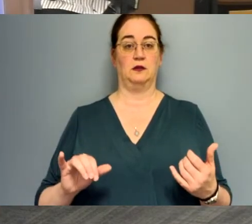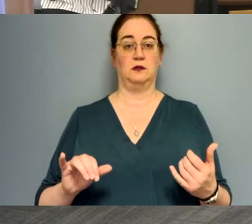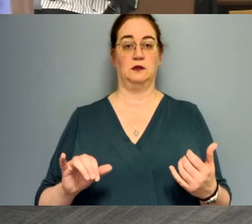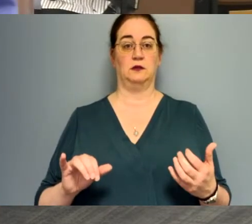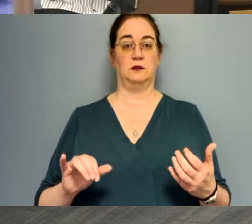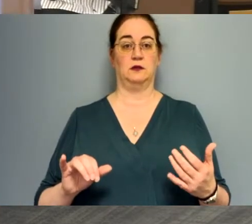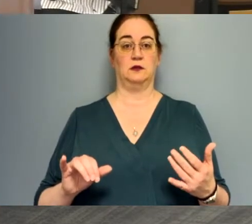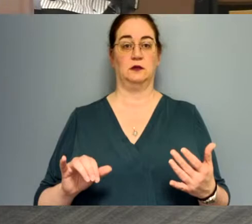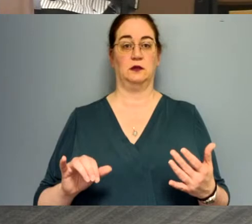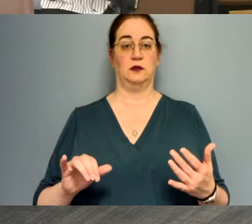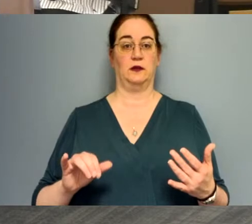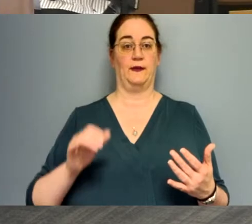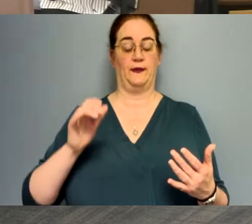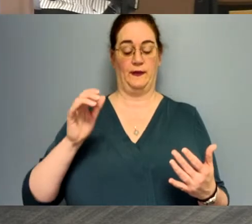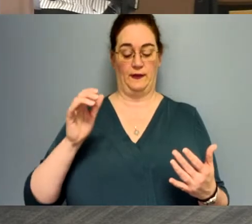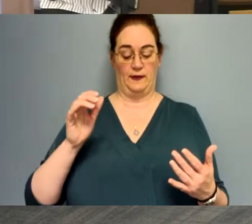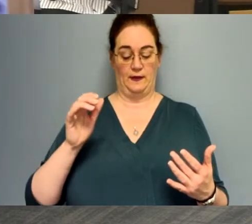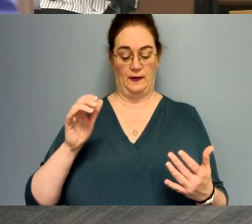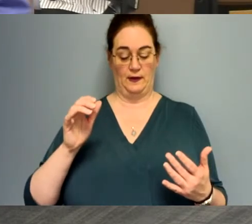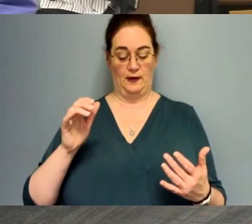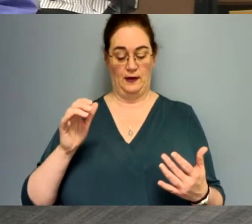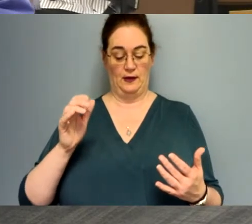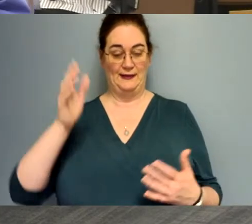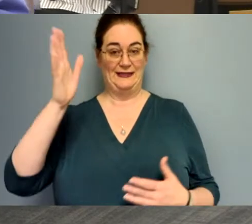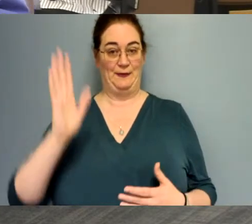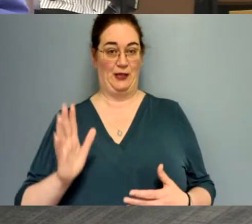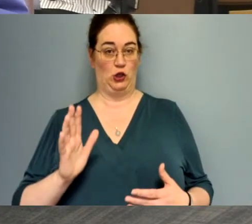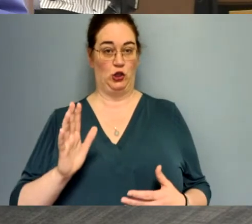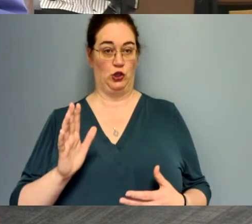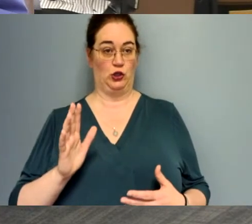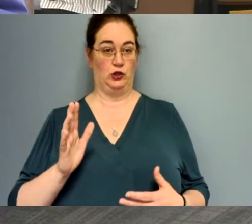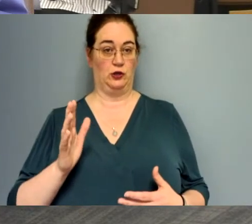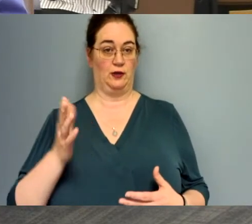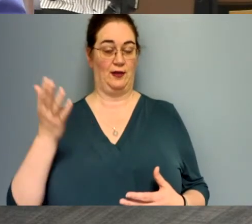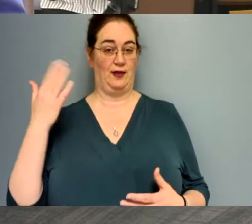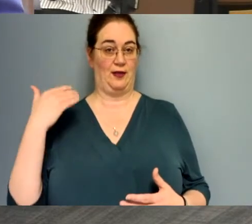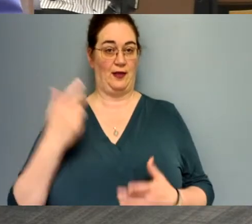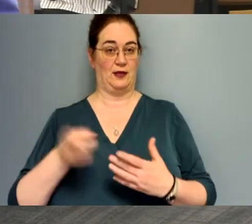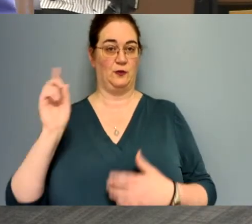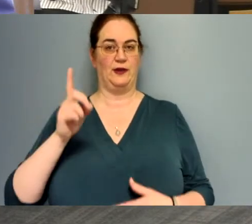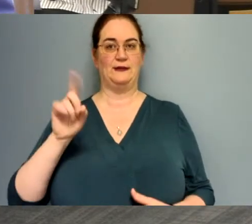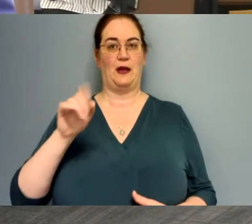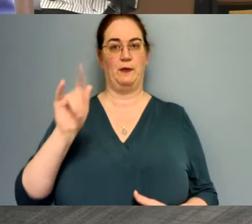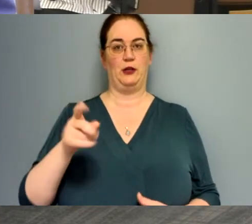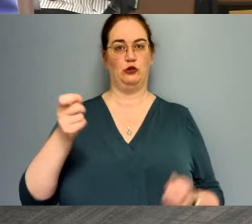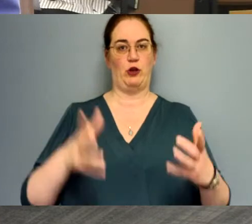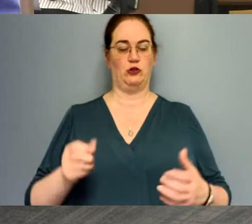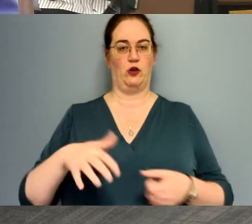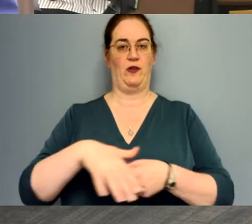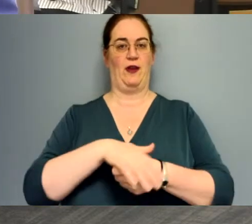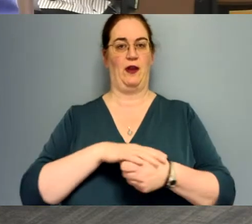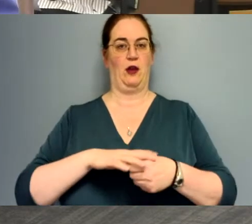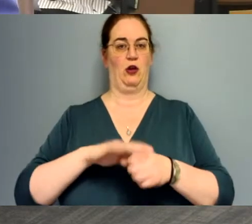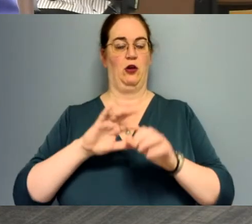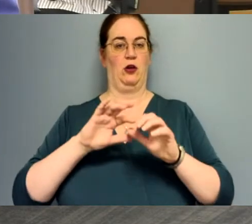the speaker last week, the deputy director of the area agency,